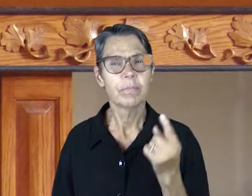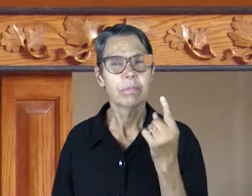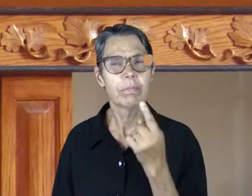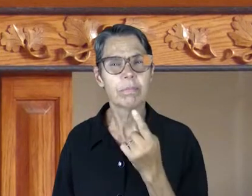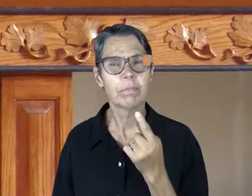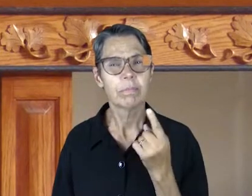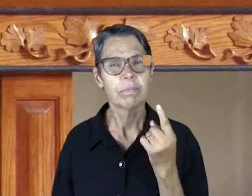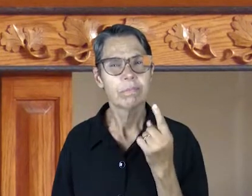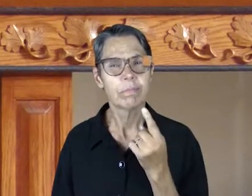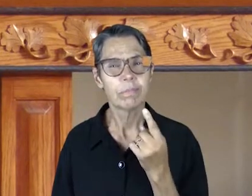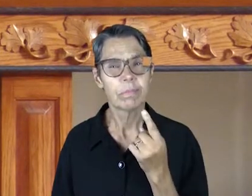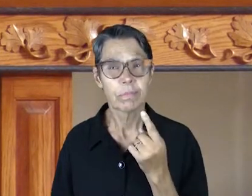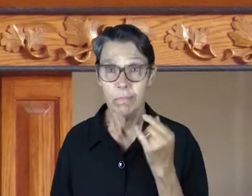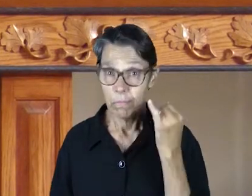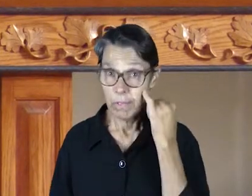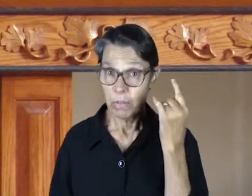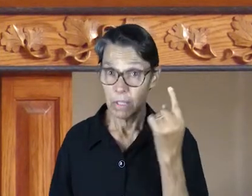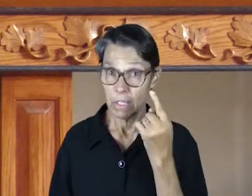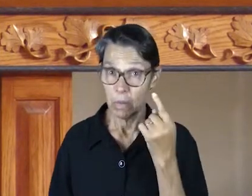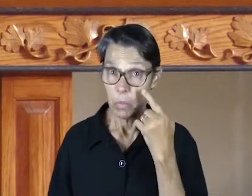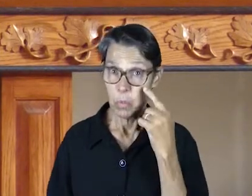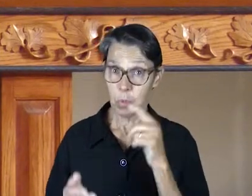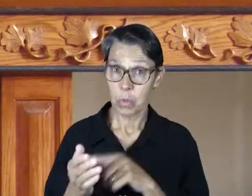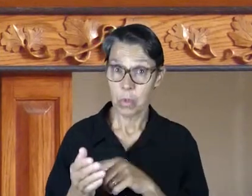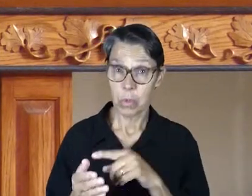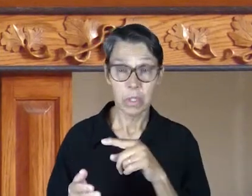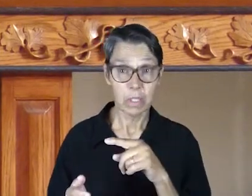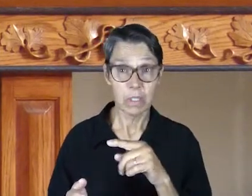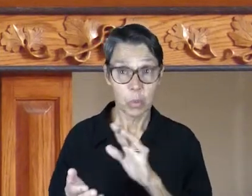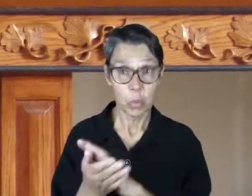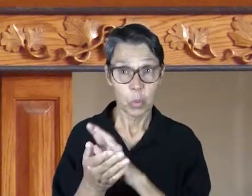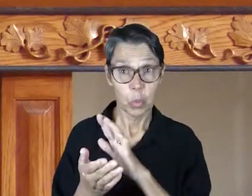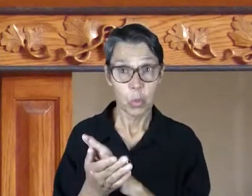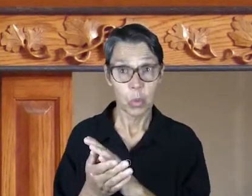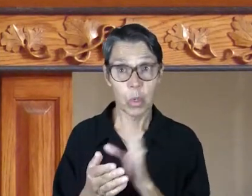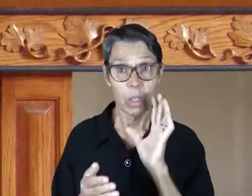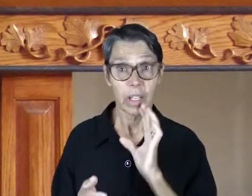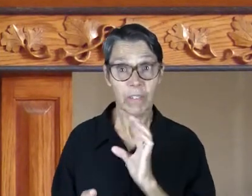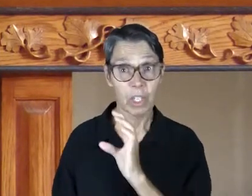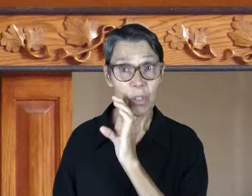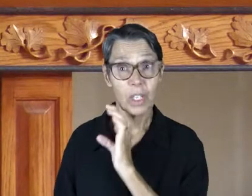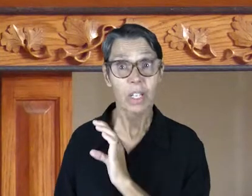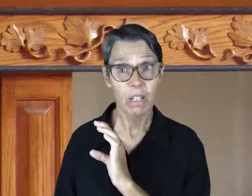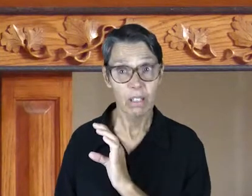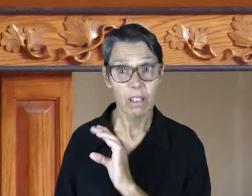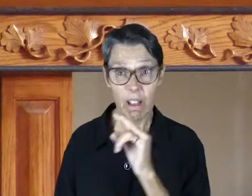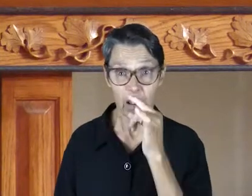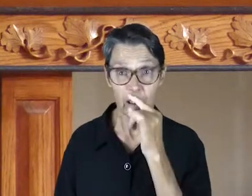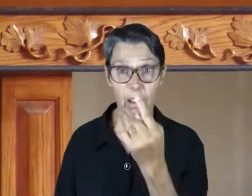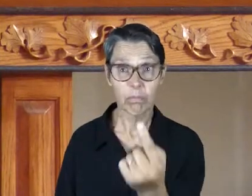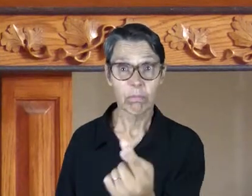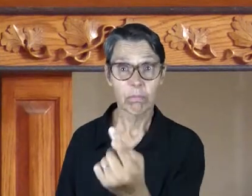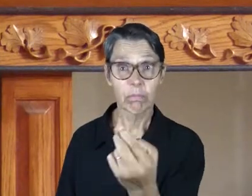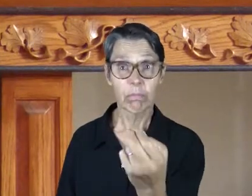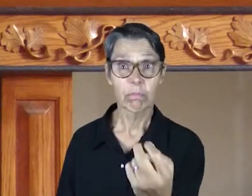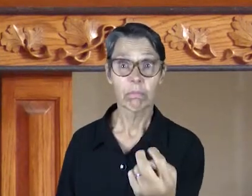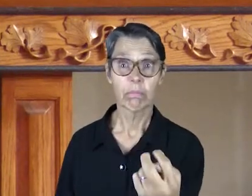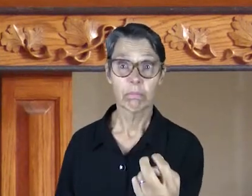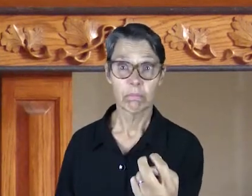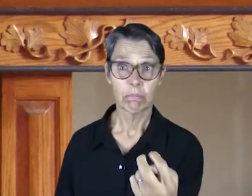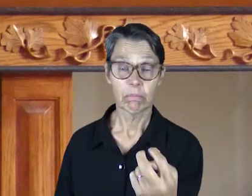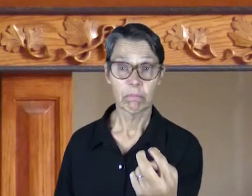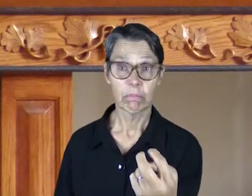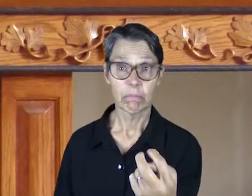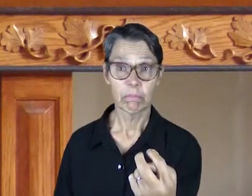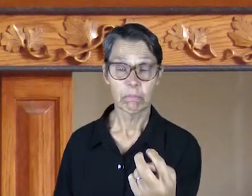who sees a lonely kid sitting in a lunchroom and decides to go over and sit by them or invite them to come over and sit with